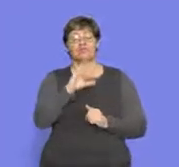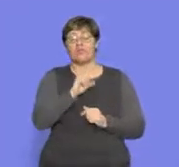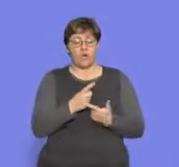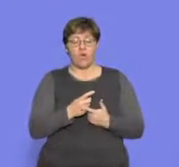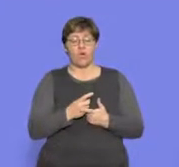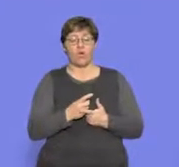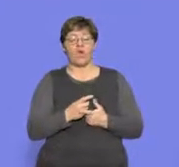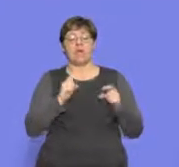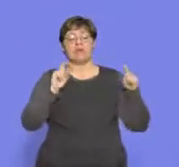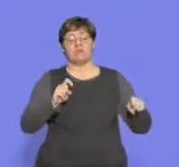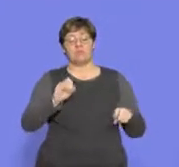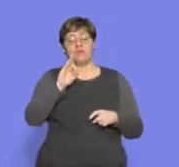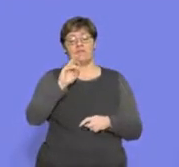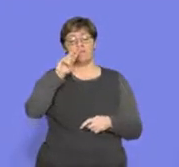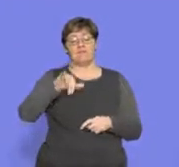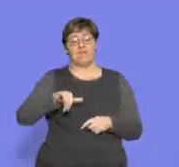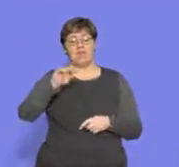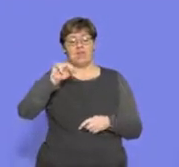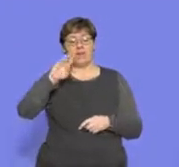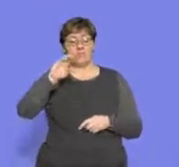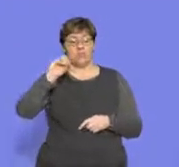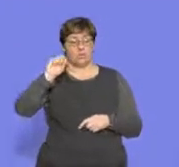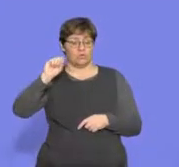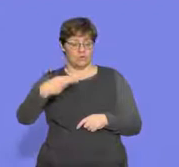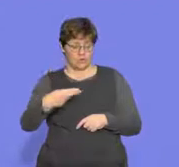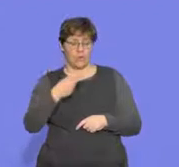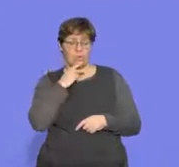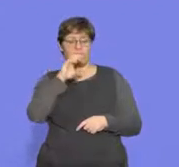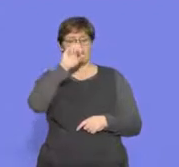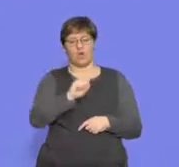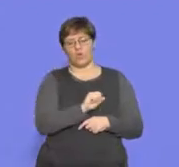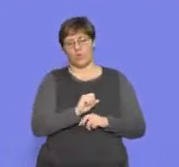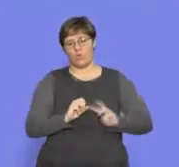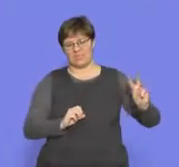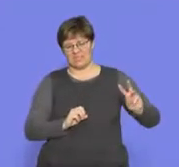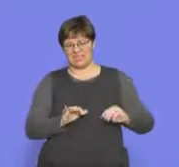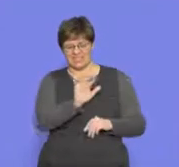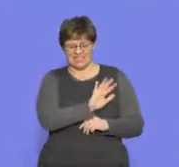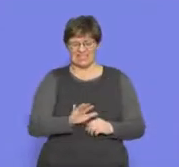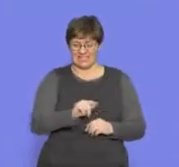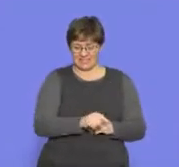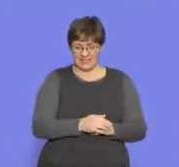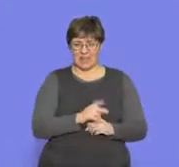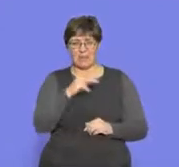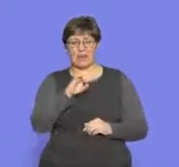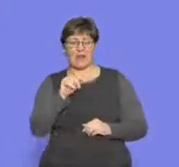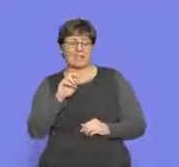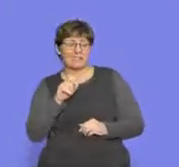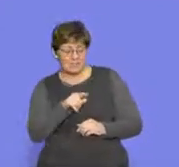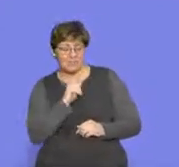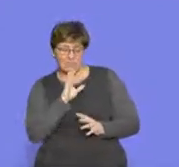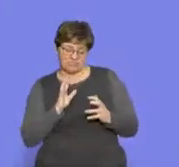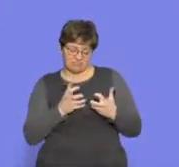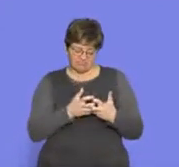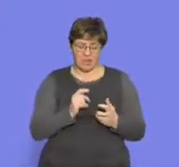is the Cape fynbos, which we find along the southwestern areas, and these are typical to plants that are endemic to South